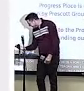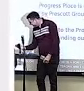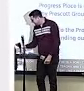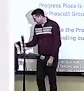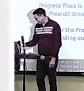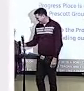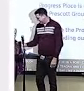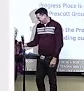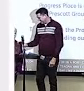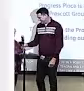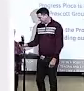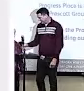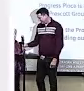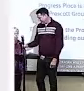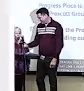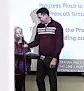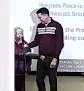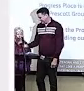everybody?